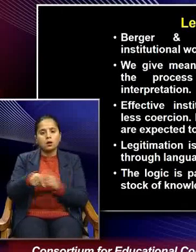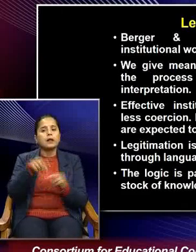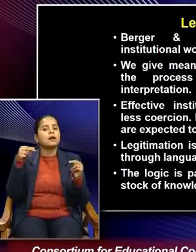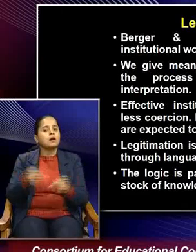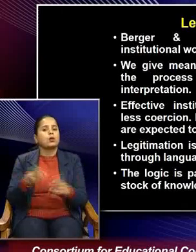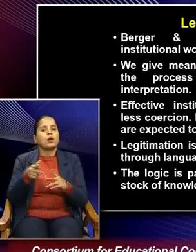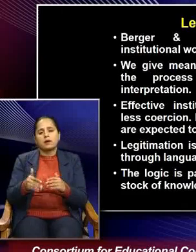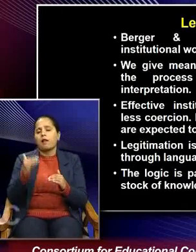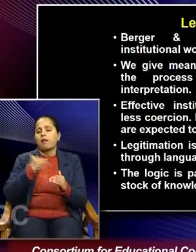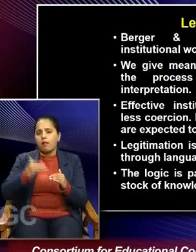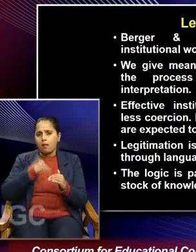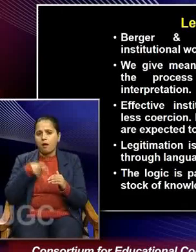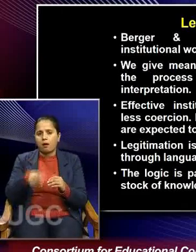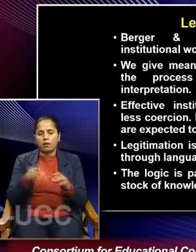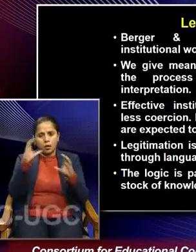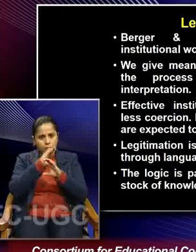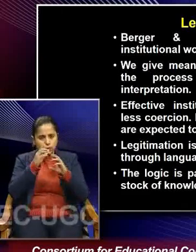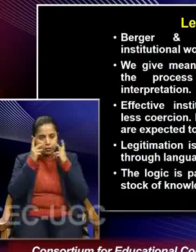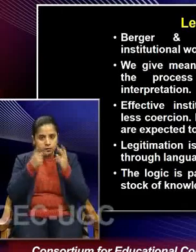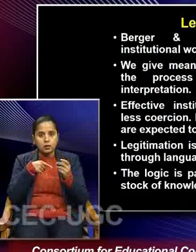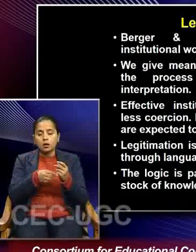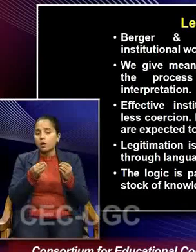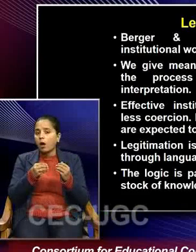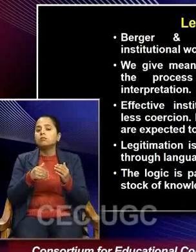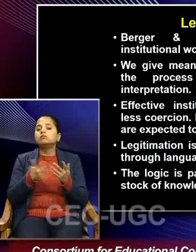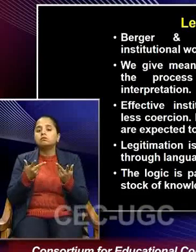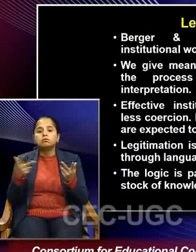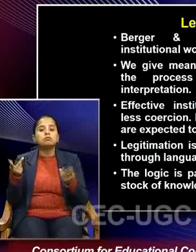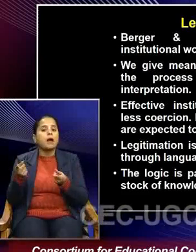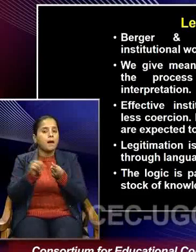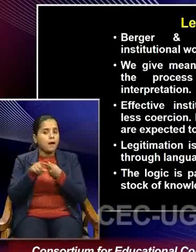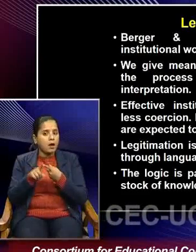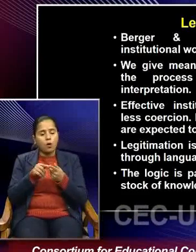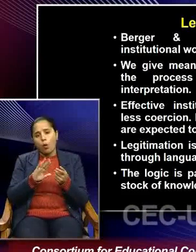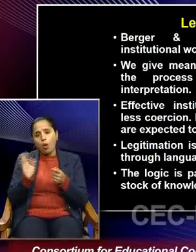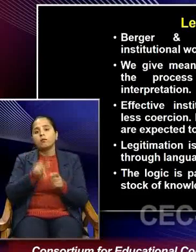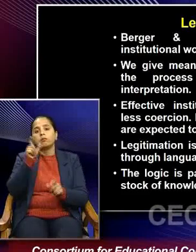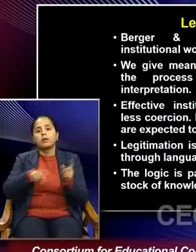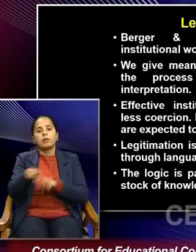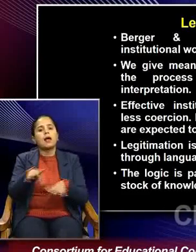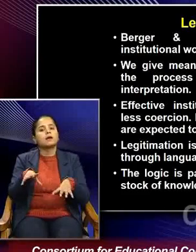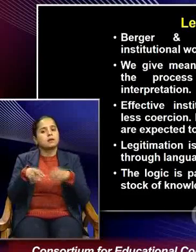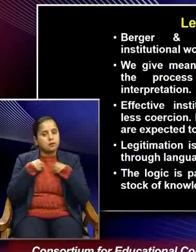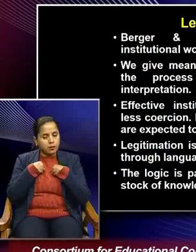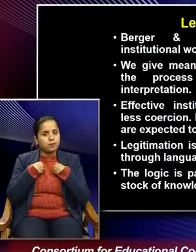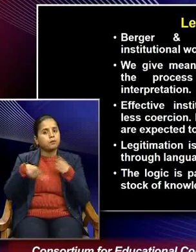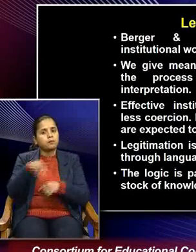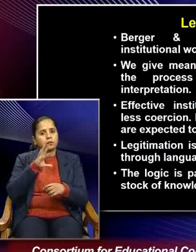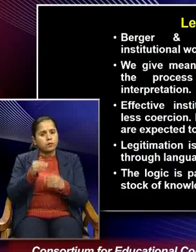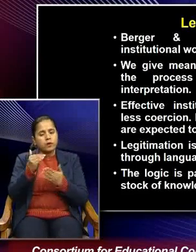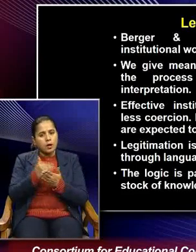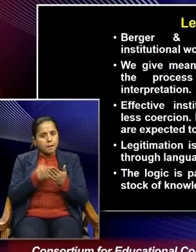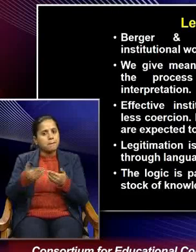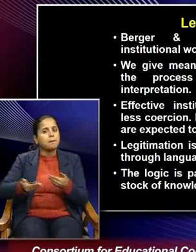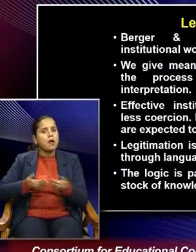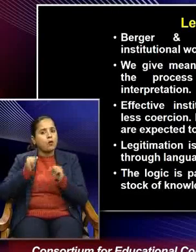require less coercion. So, in situation where everybody accepts the pattern of